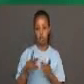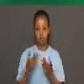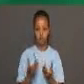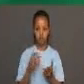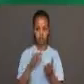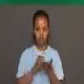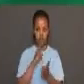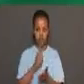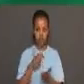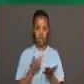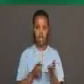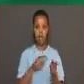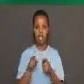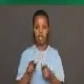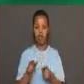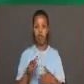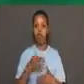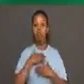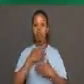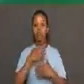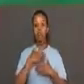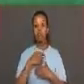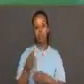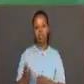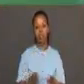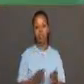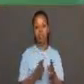in the transpiration stream.